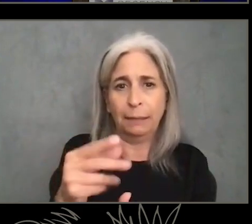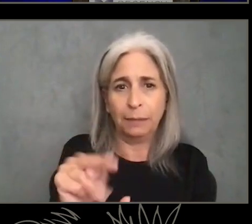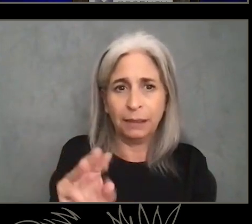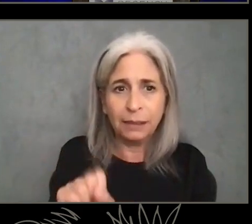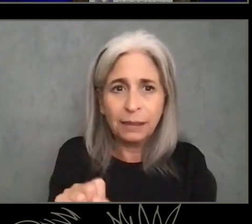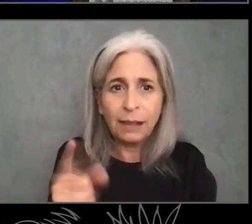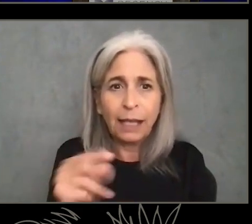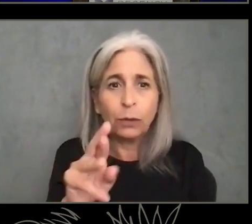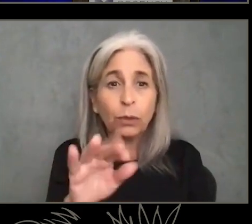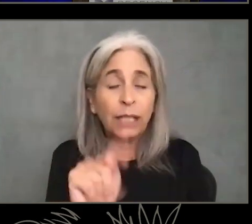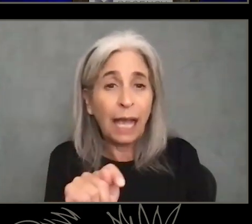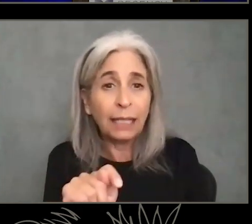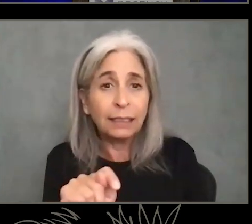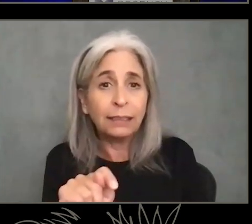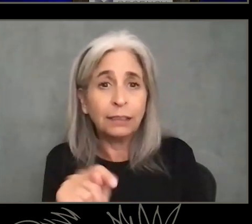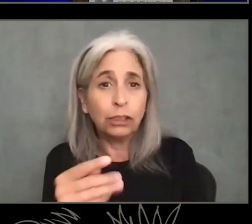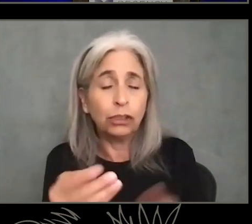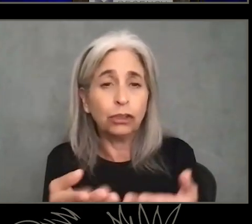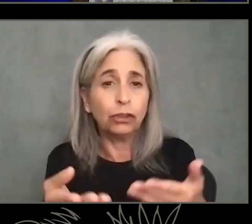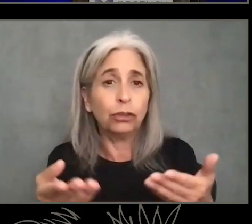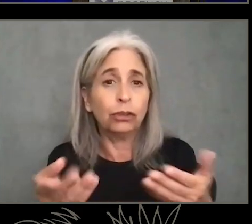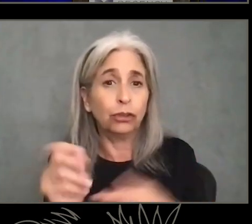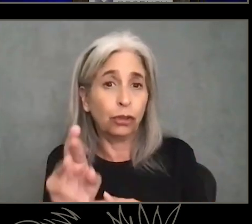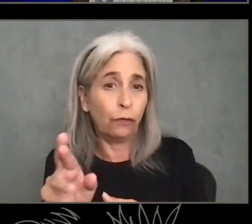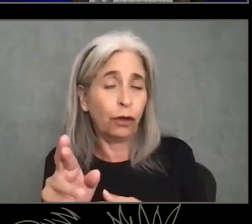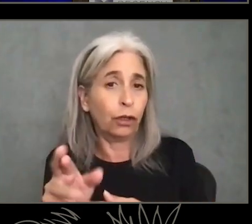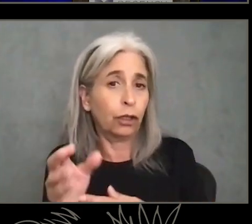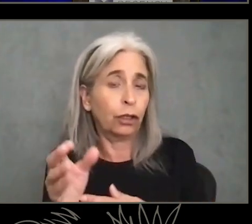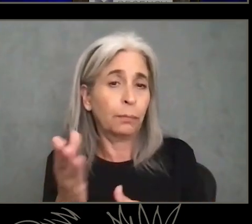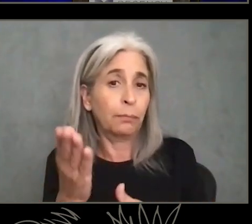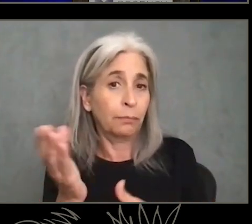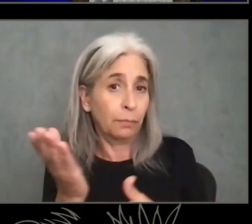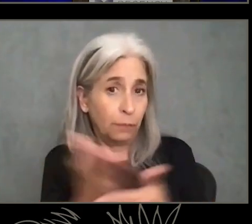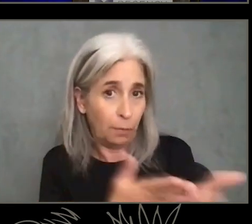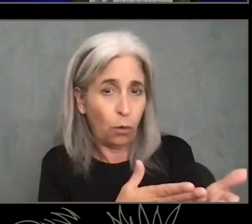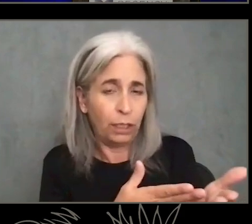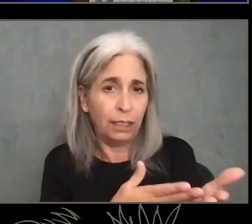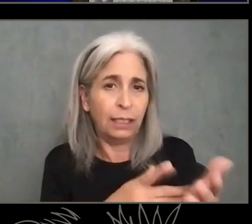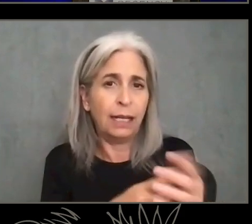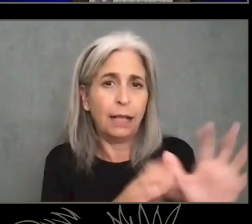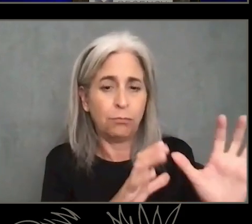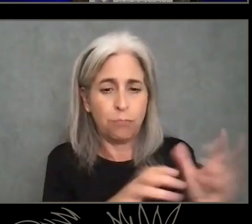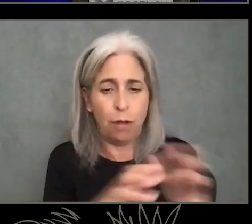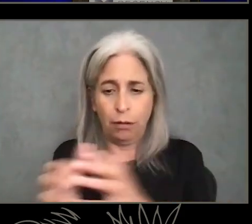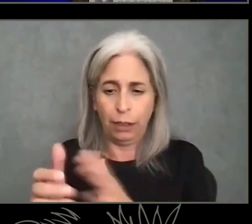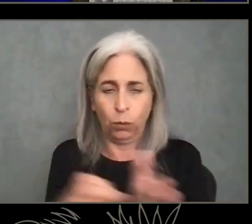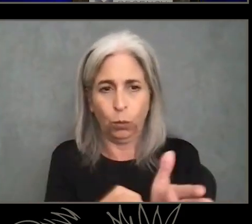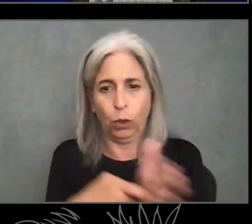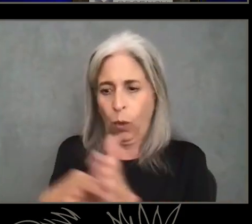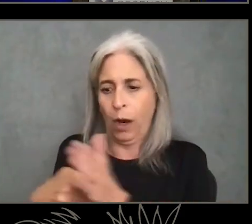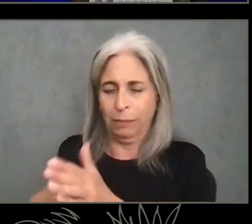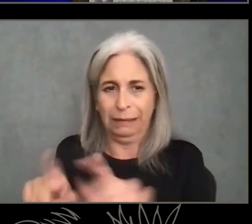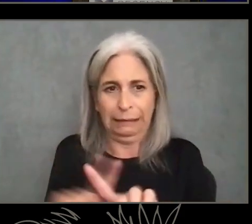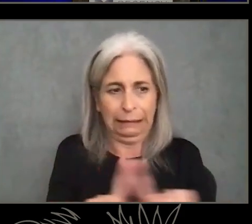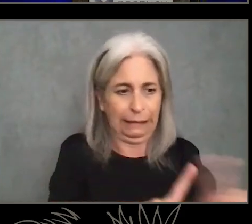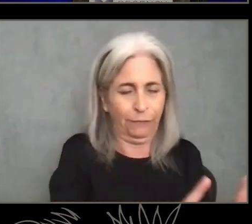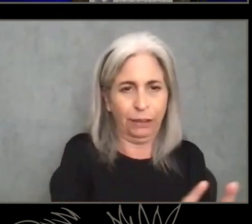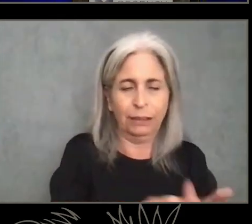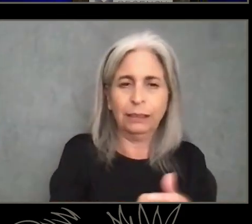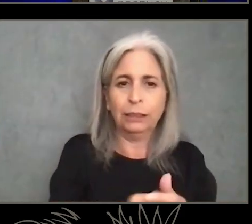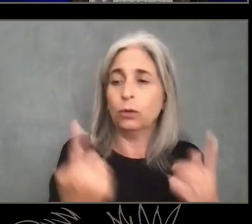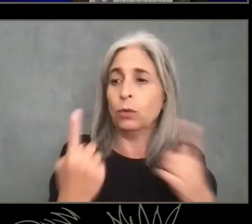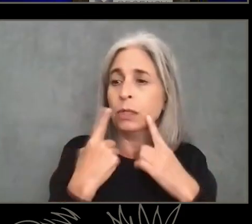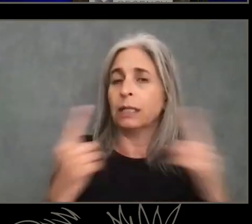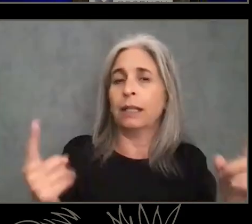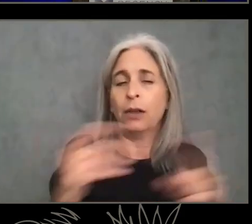Server components, it has a paradigm that has its own set of sort of bundling requirements. So you could